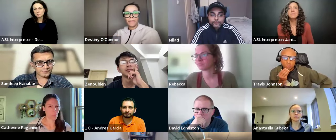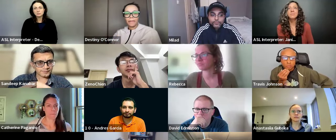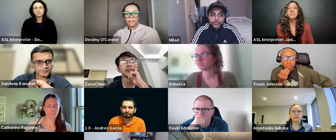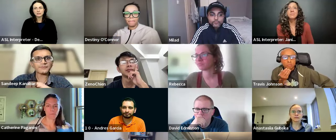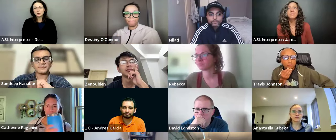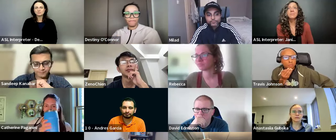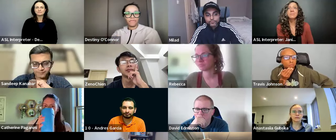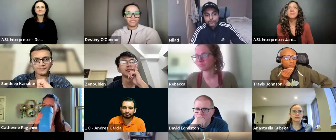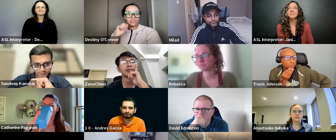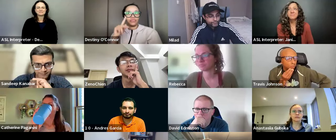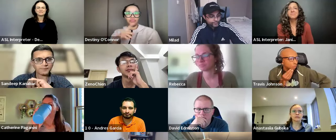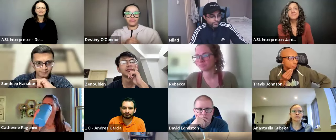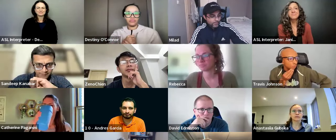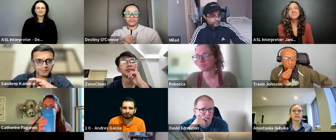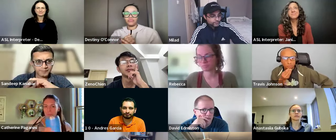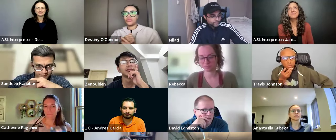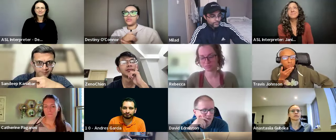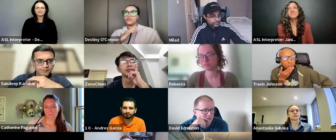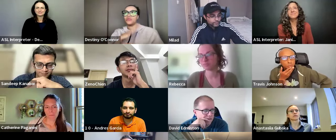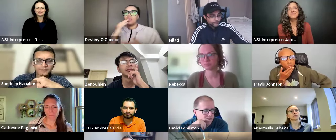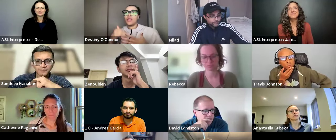ASL glossary, please let us know.